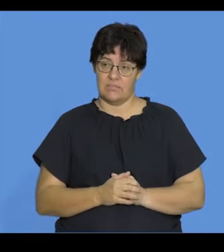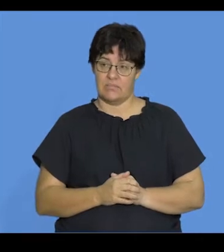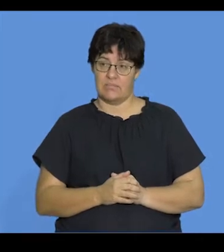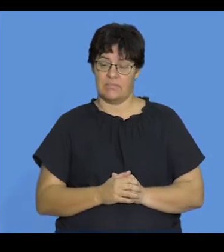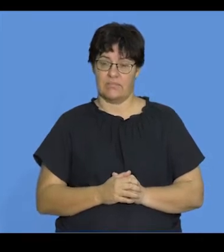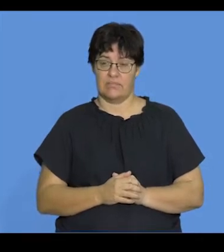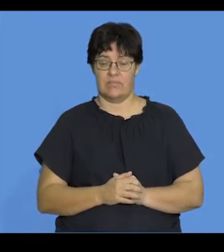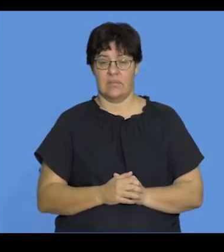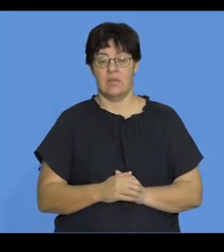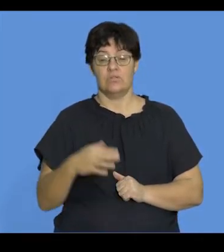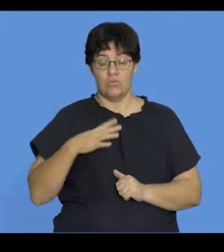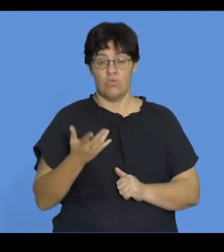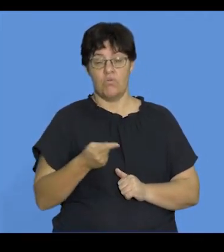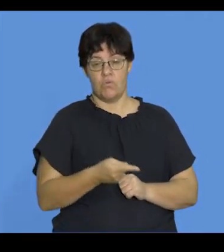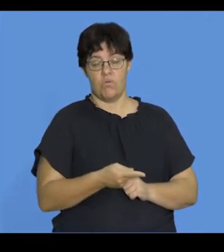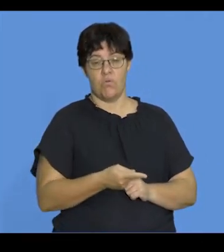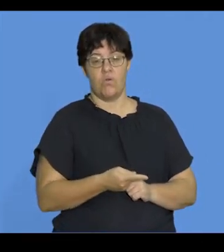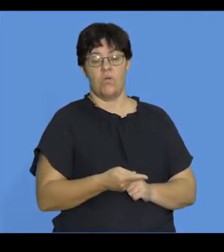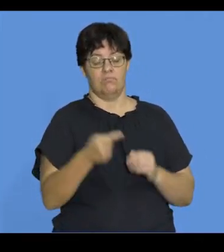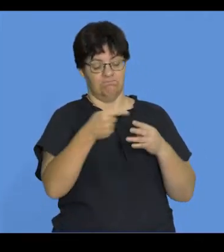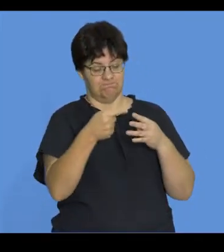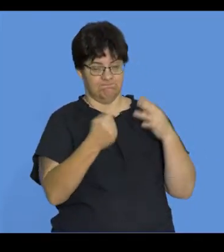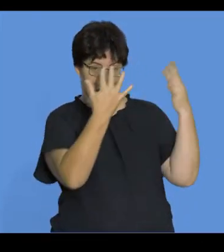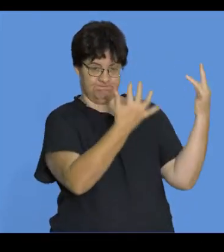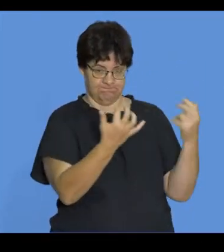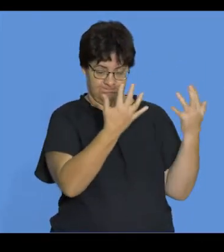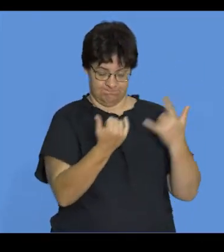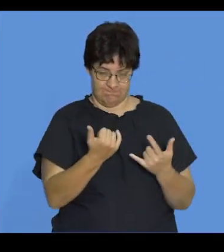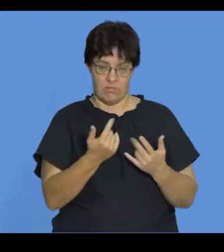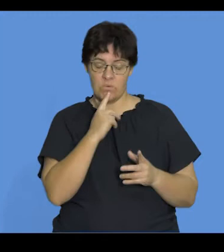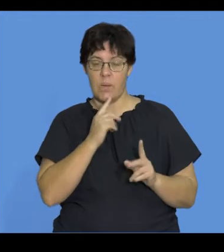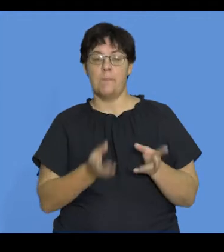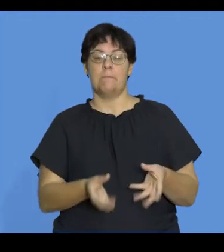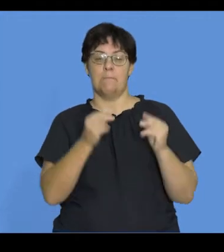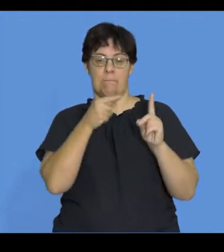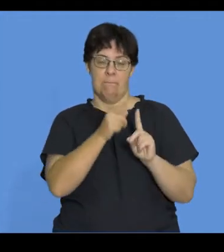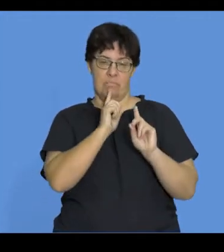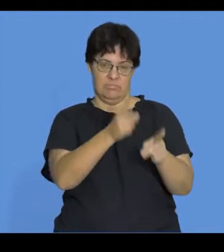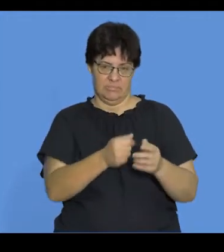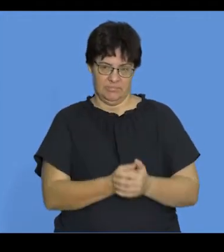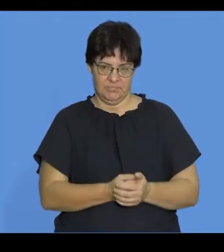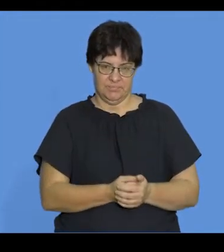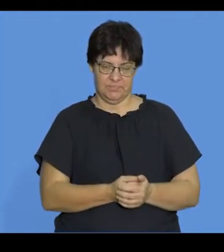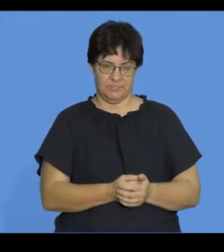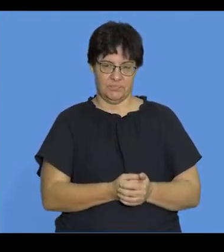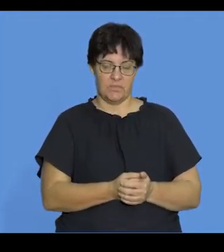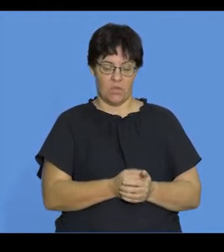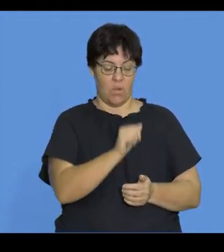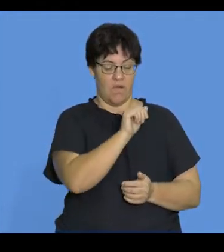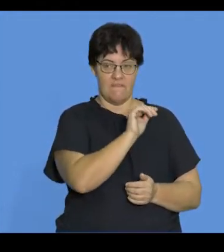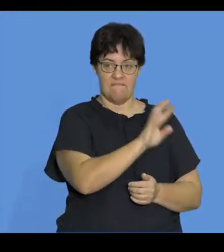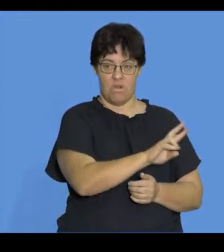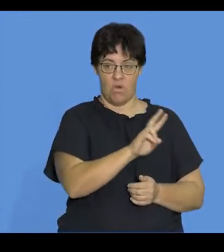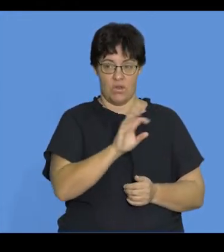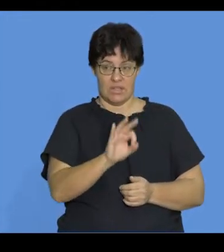reagent, okay? So we're going to do a couple of calculations for us to arrive at that. So the stoichiometric ratio is there from